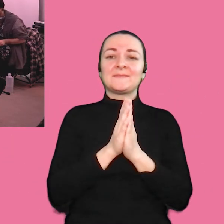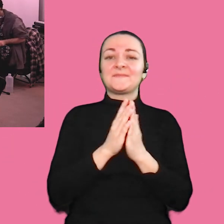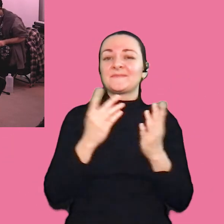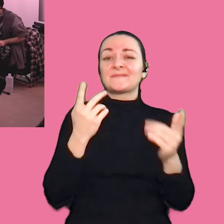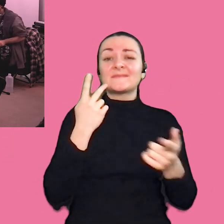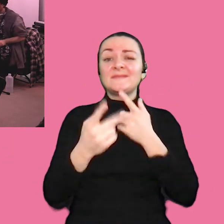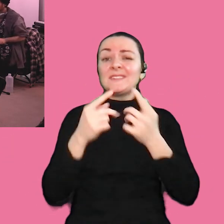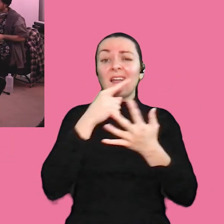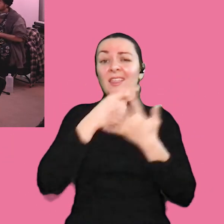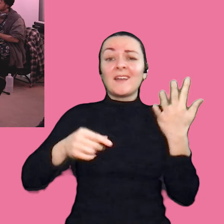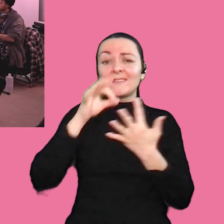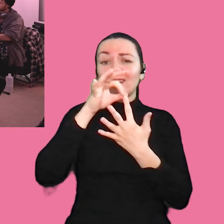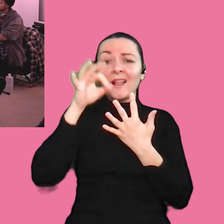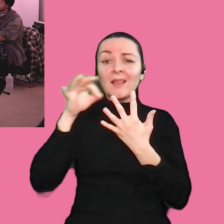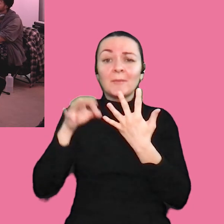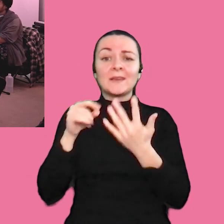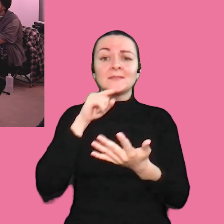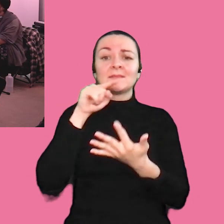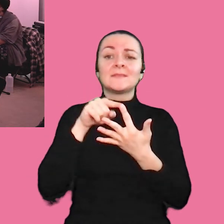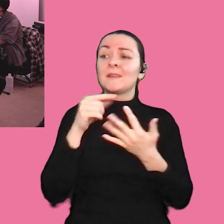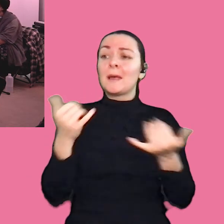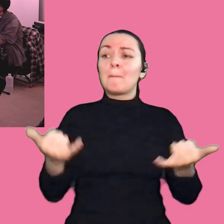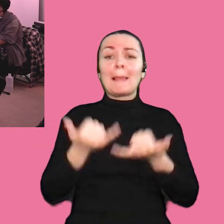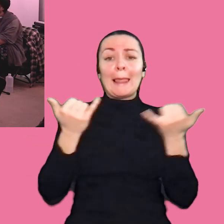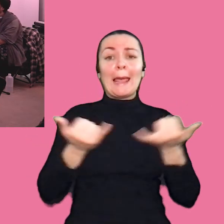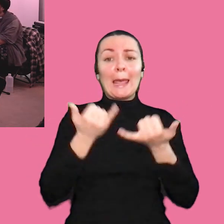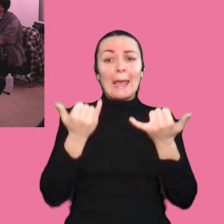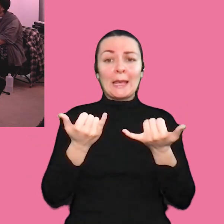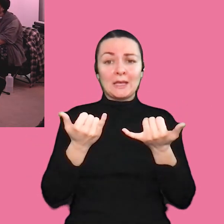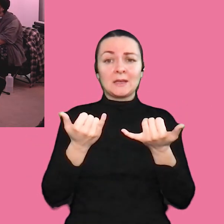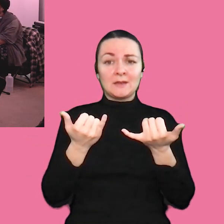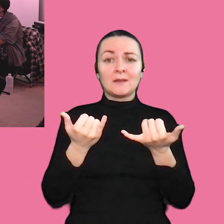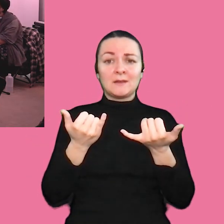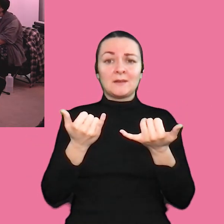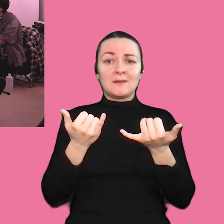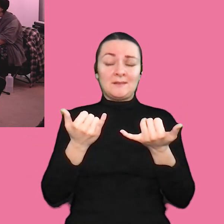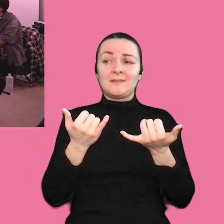think the other element that really interests me is the importance of play and